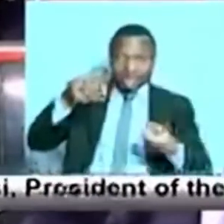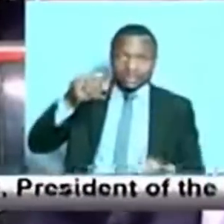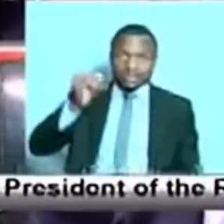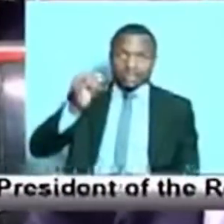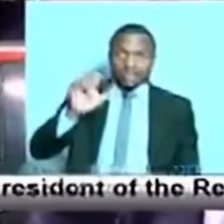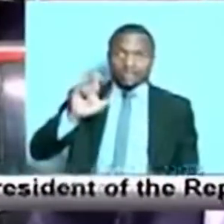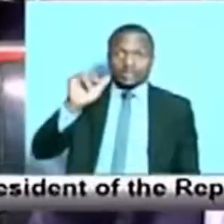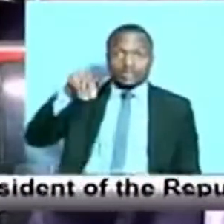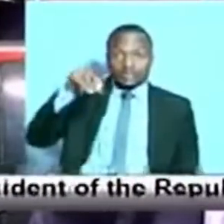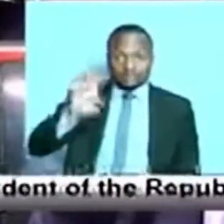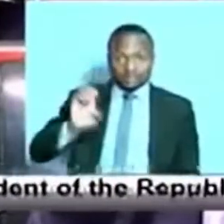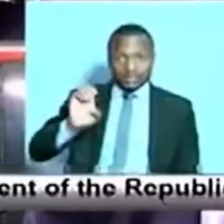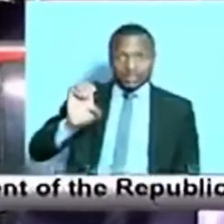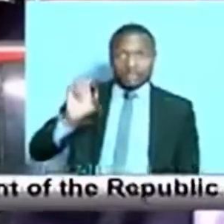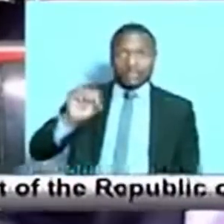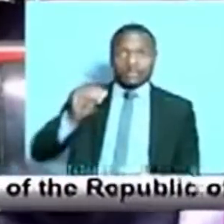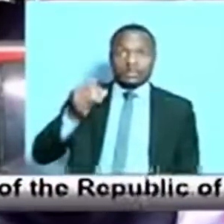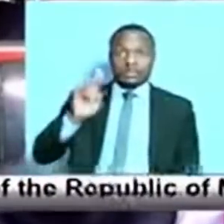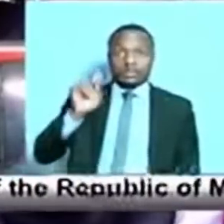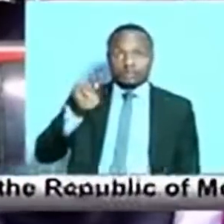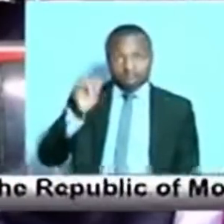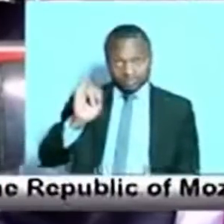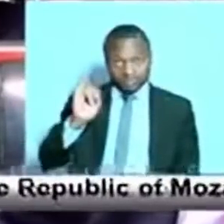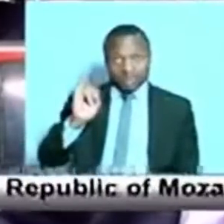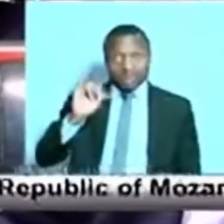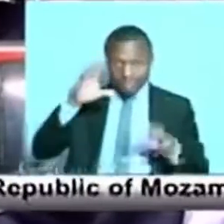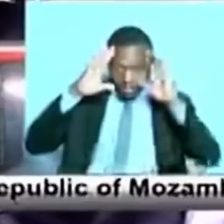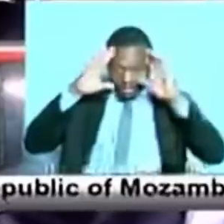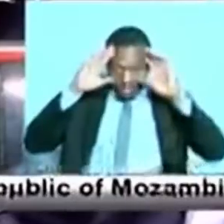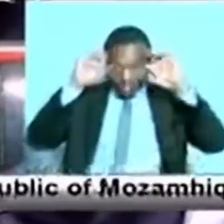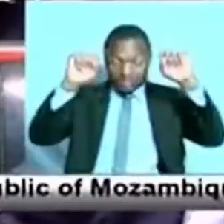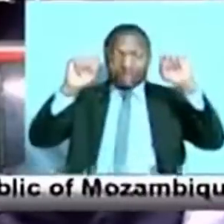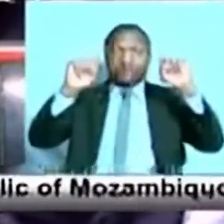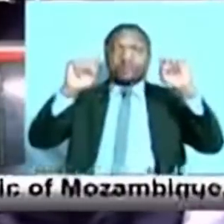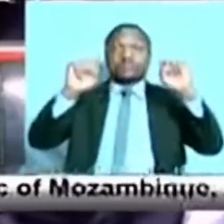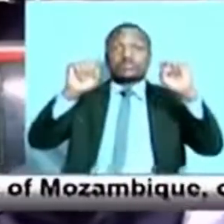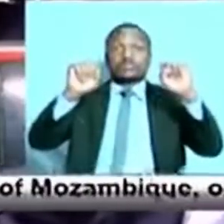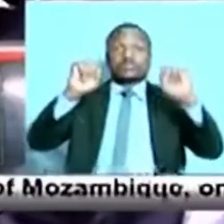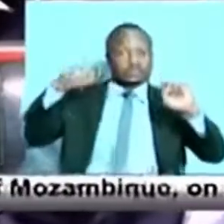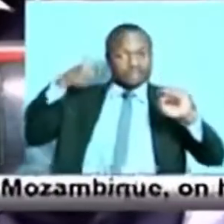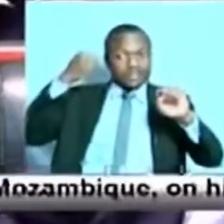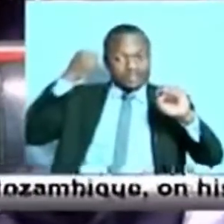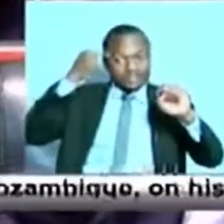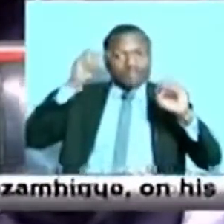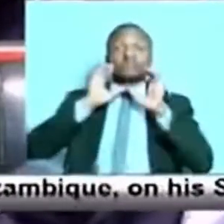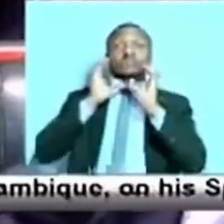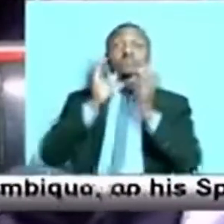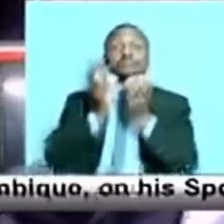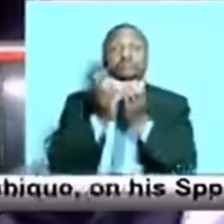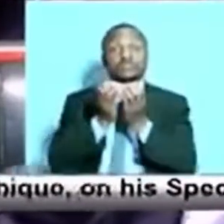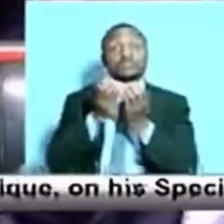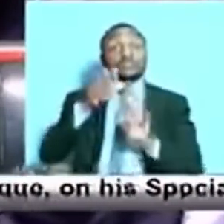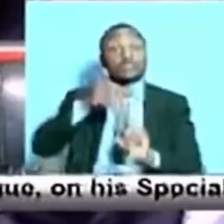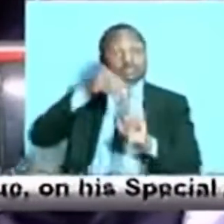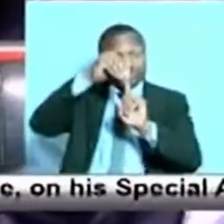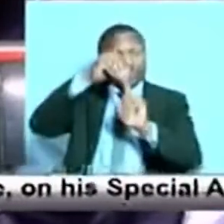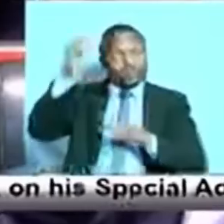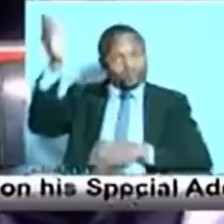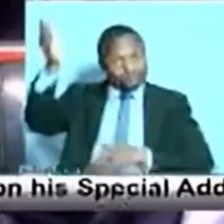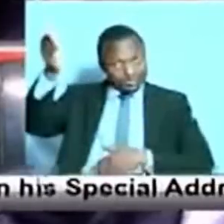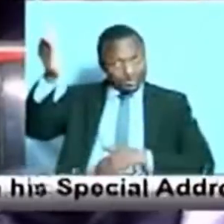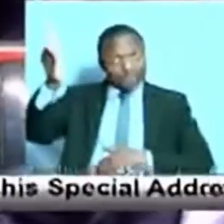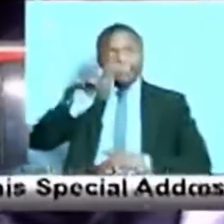Felipe Jacinto Nyusi, President of the Republic of Mozambique, on his special address to